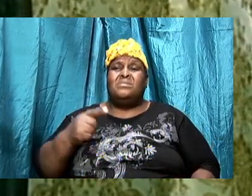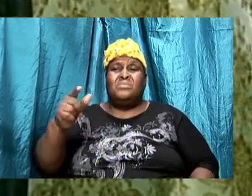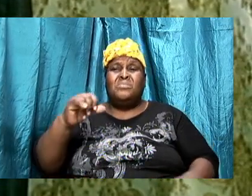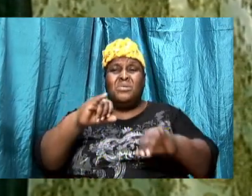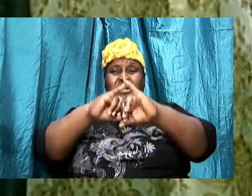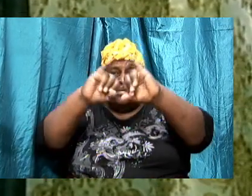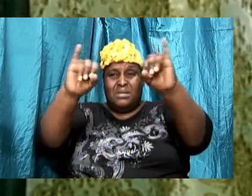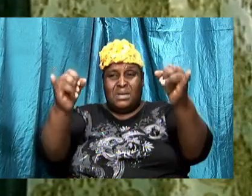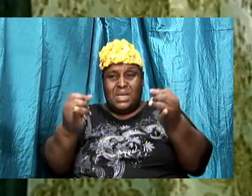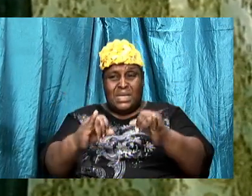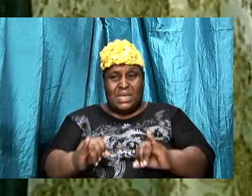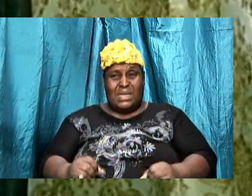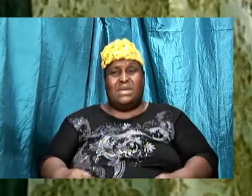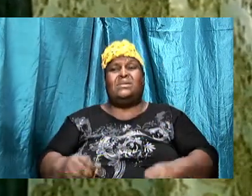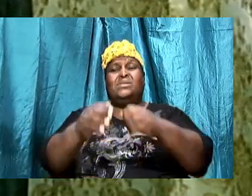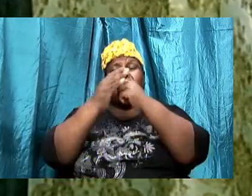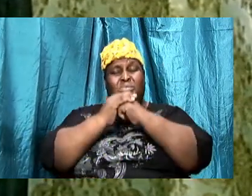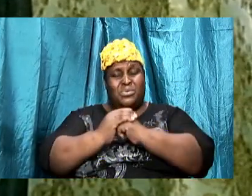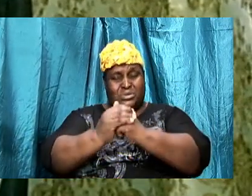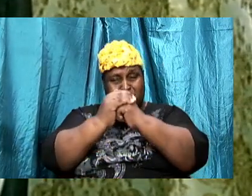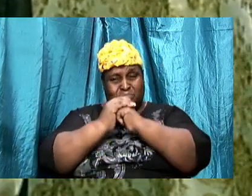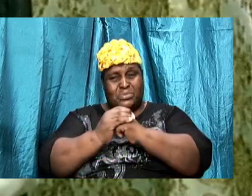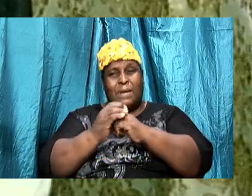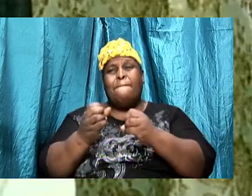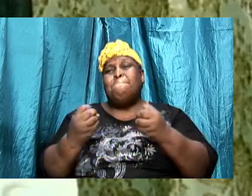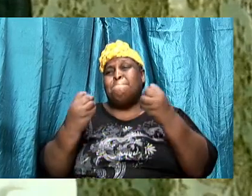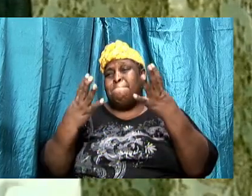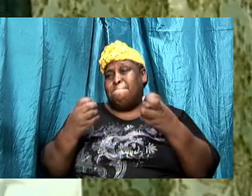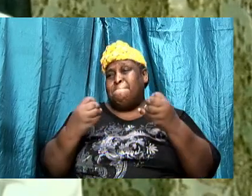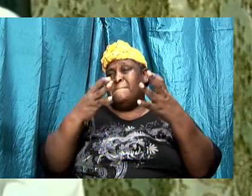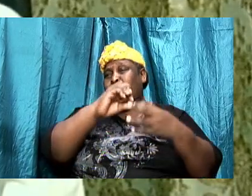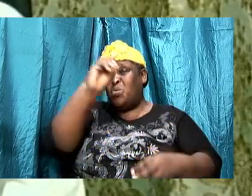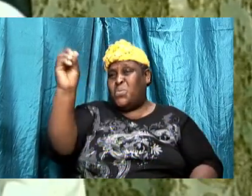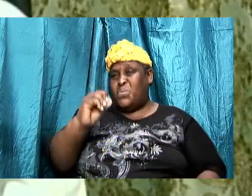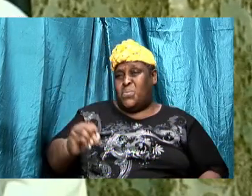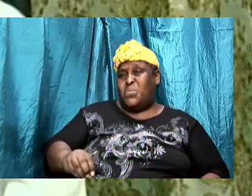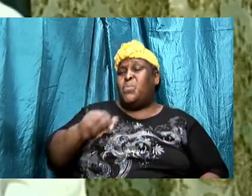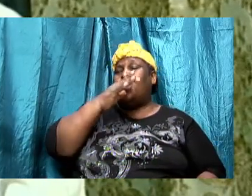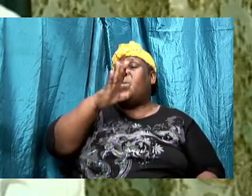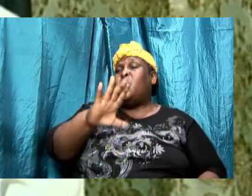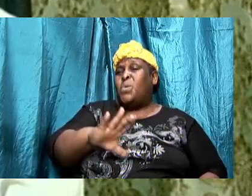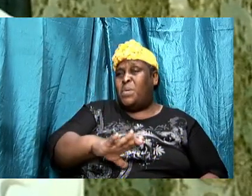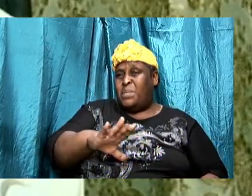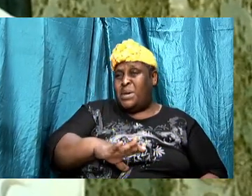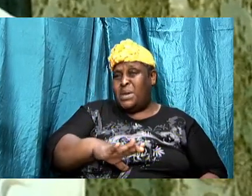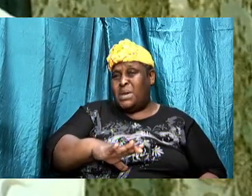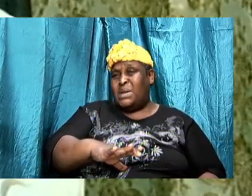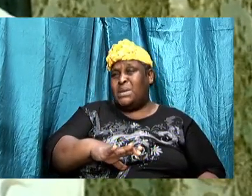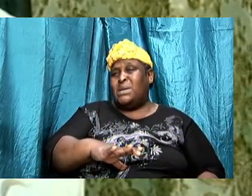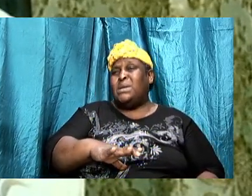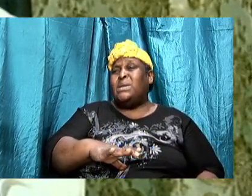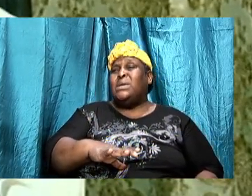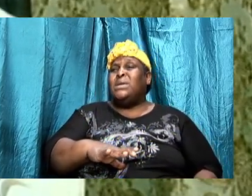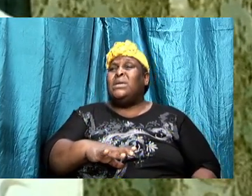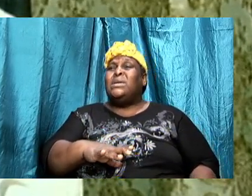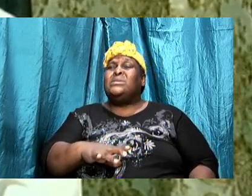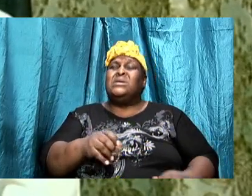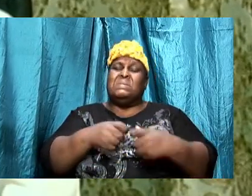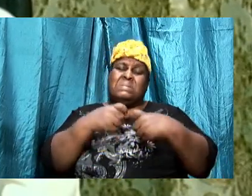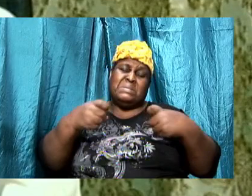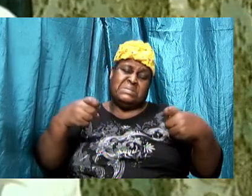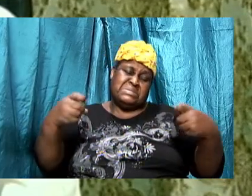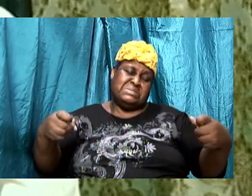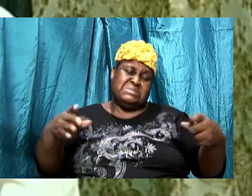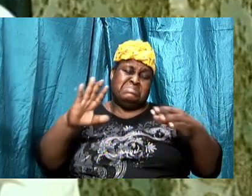idol worship, and they were, you know, there was a lot of sexual immorality in that city. It was a very sinful